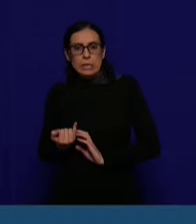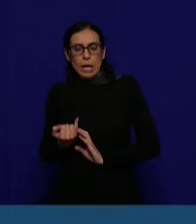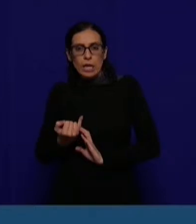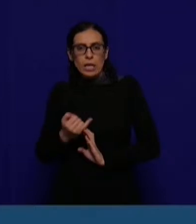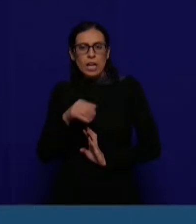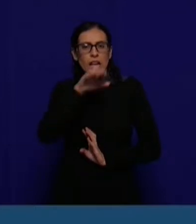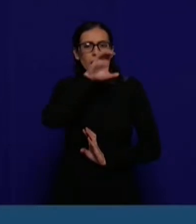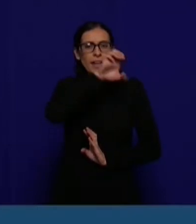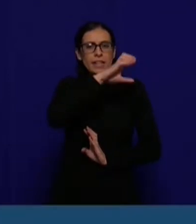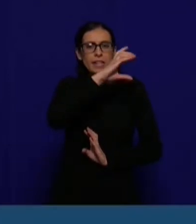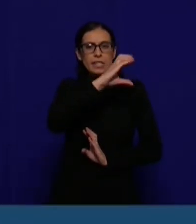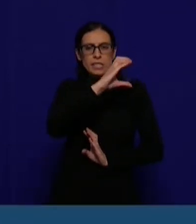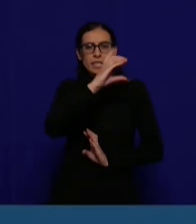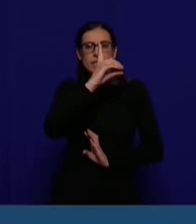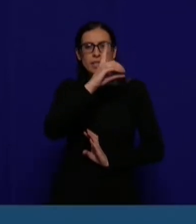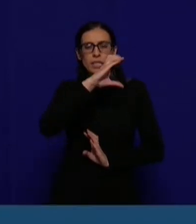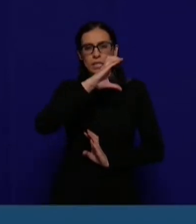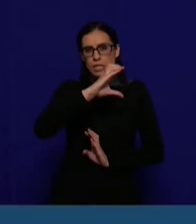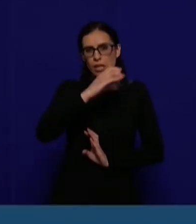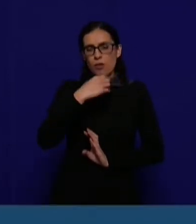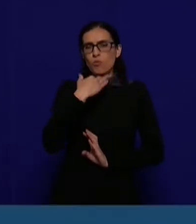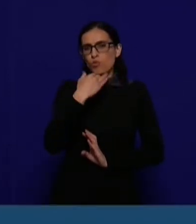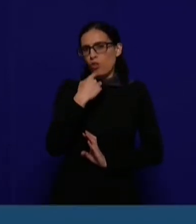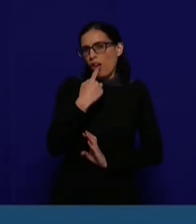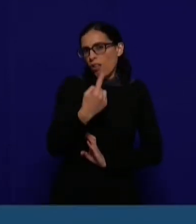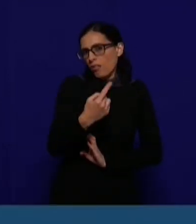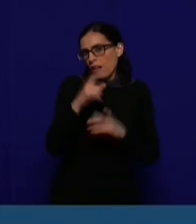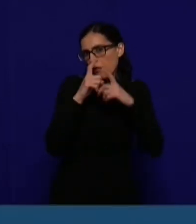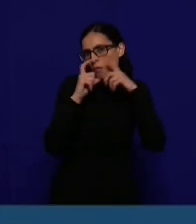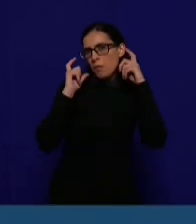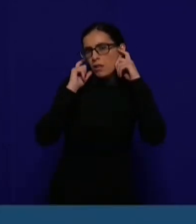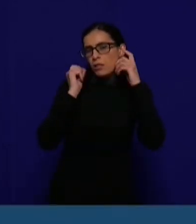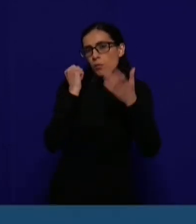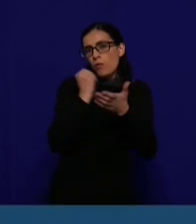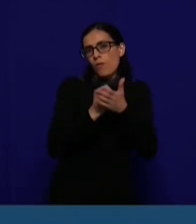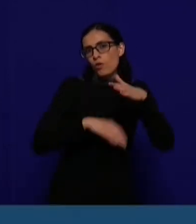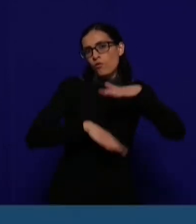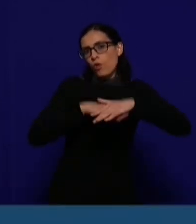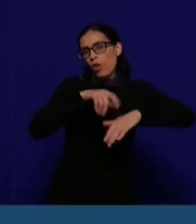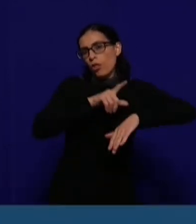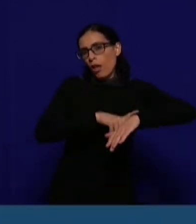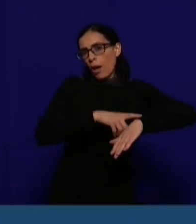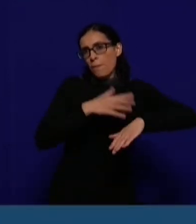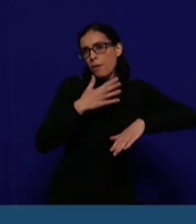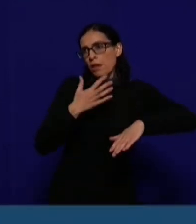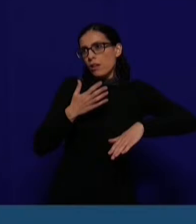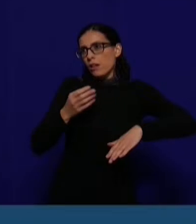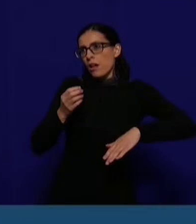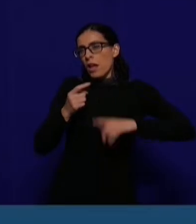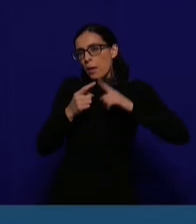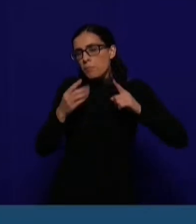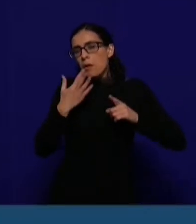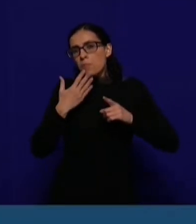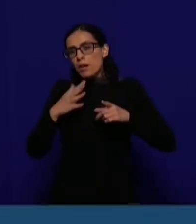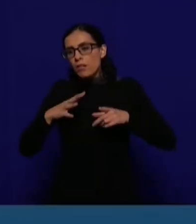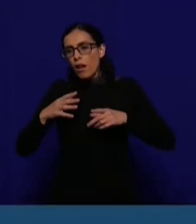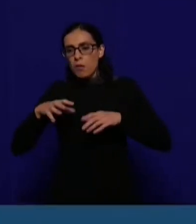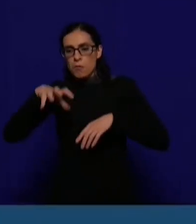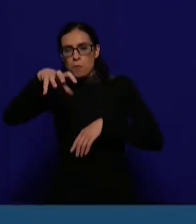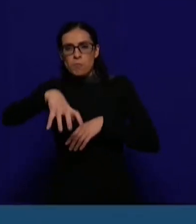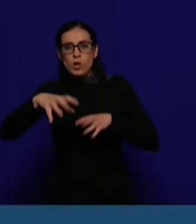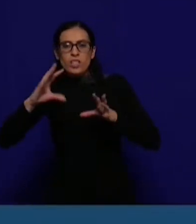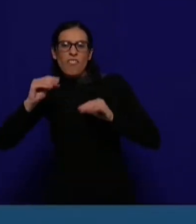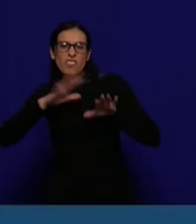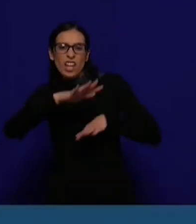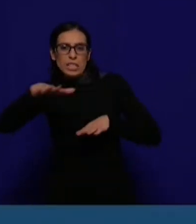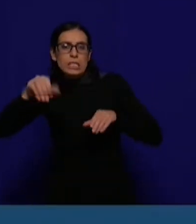isn't saying we should wear masks outdoors all the time, only in crowded outdoor settings. The CDC in America is